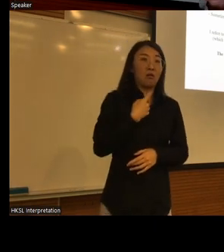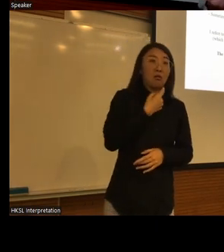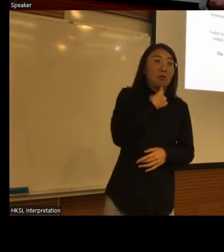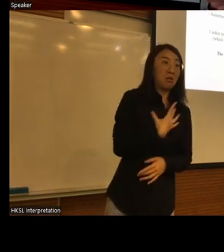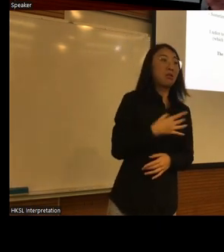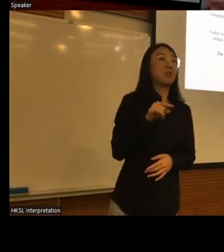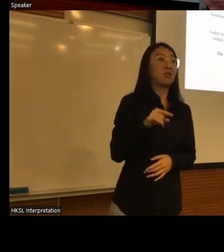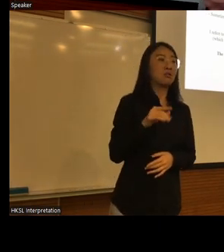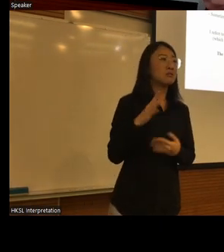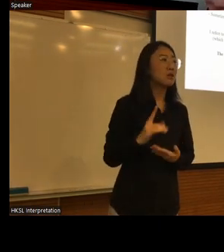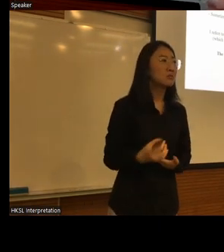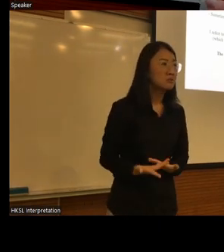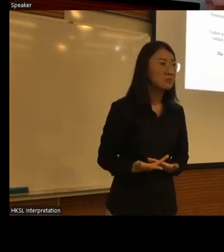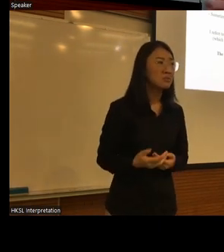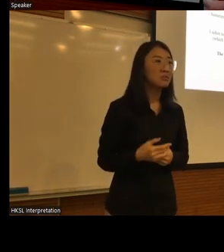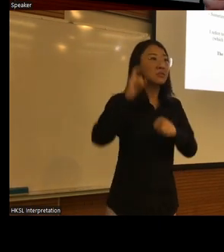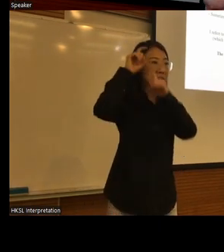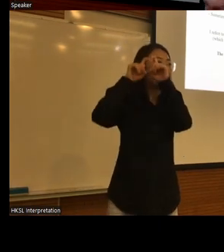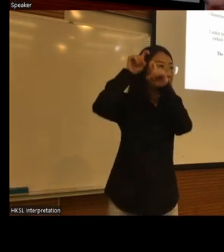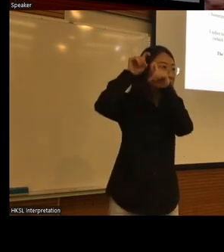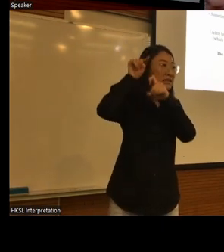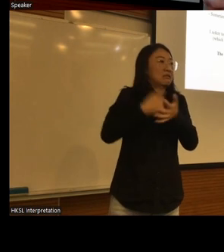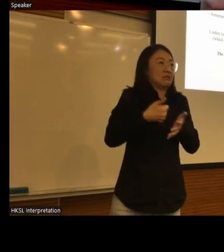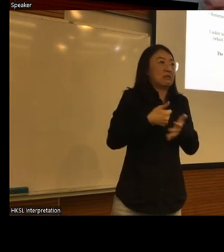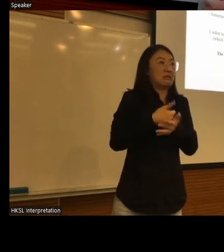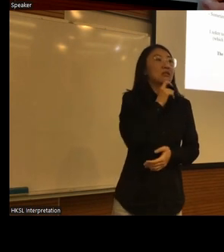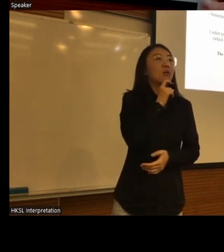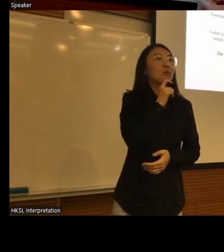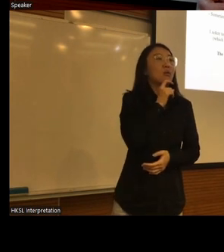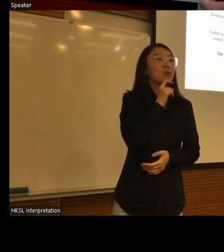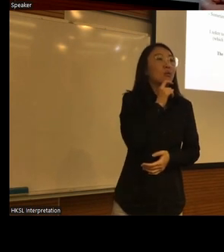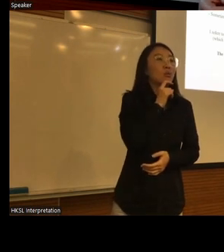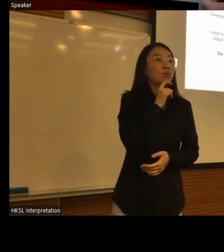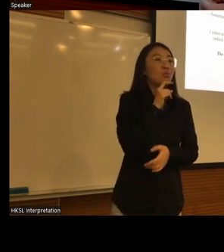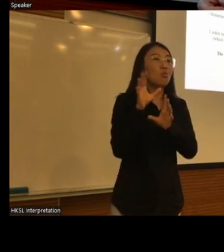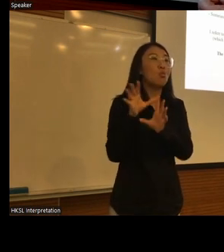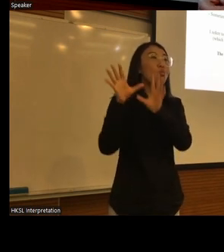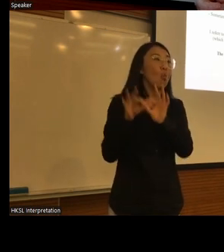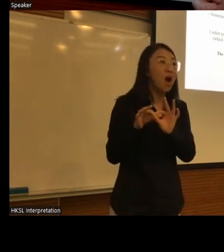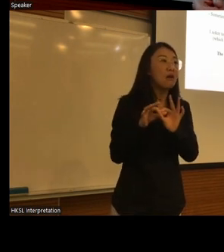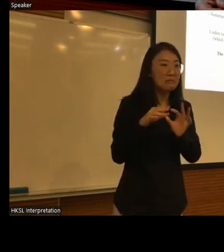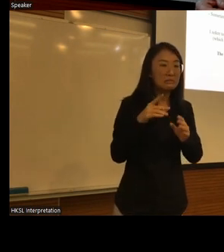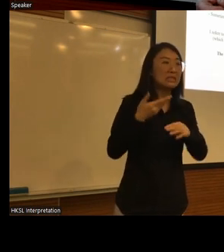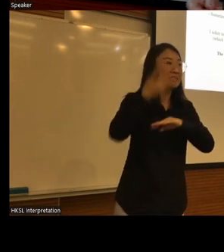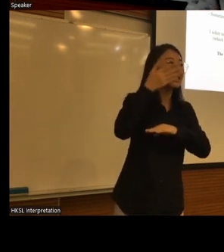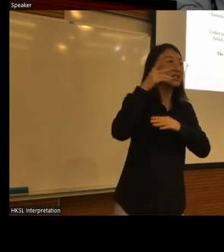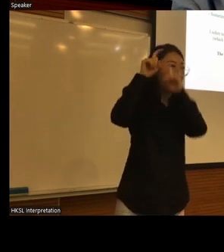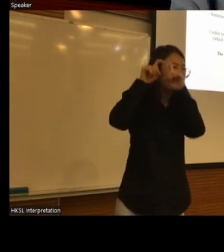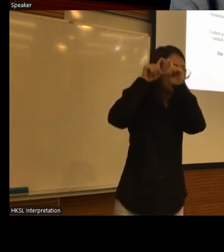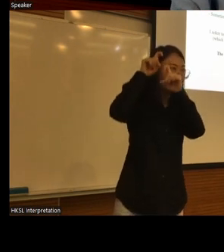come? Again, a cognitive challenge that is linked to what we discussed earlier.